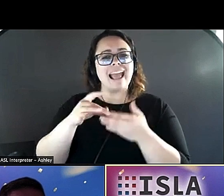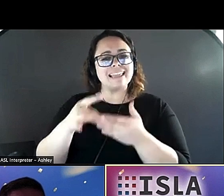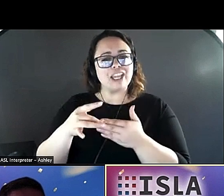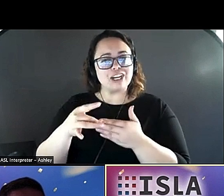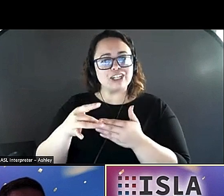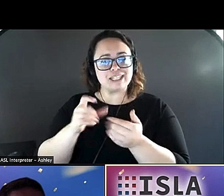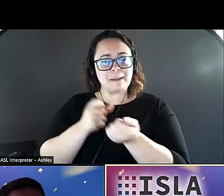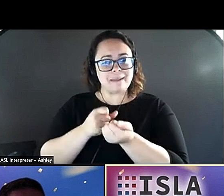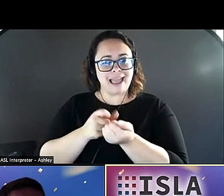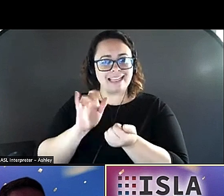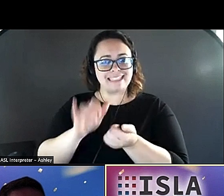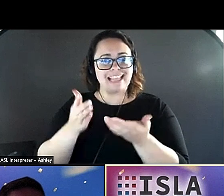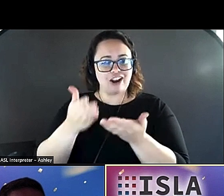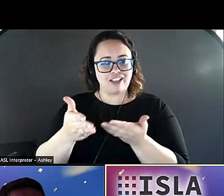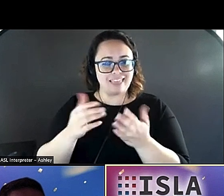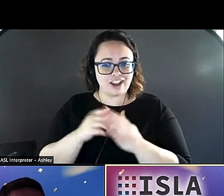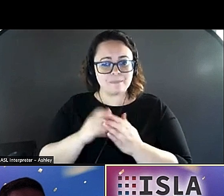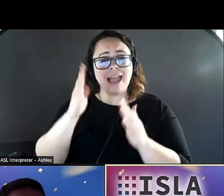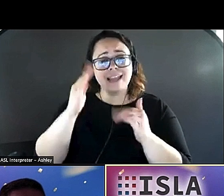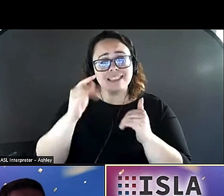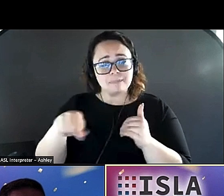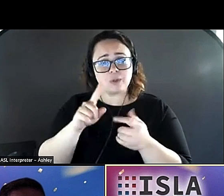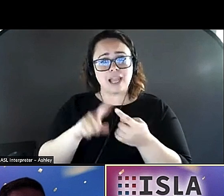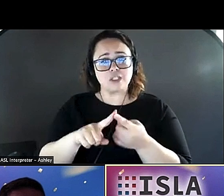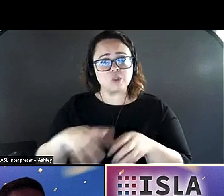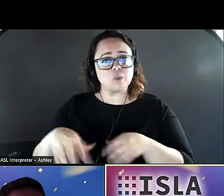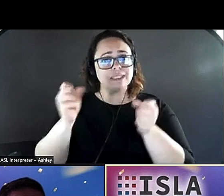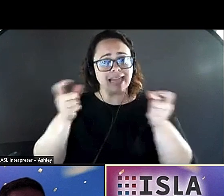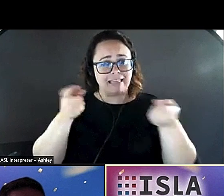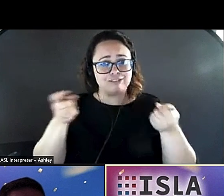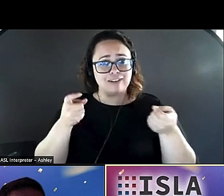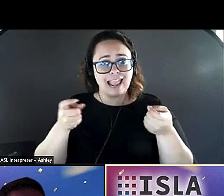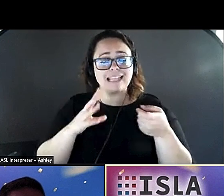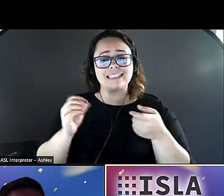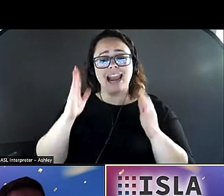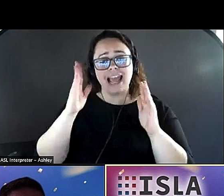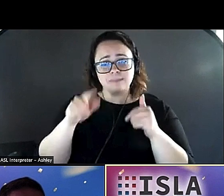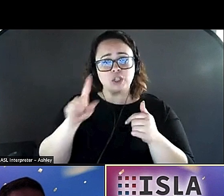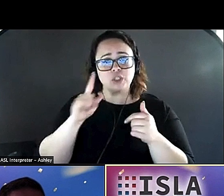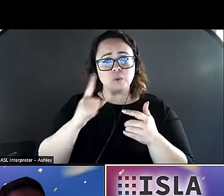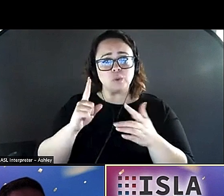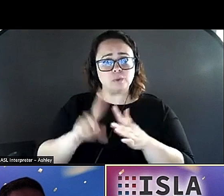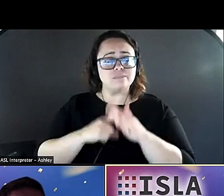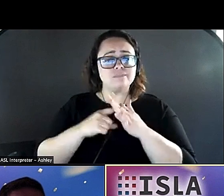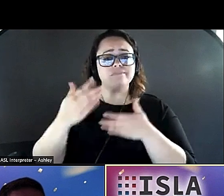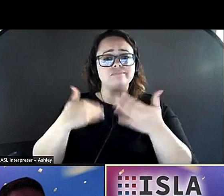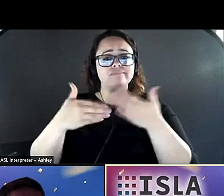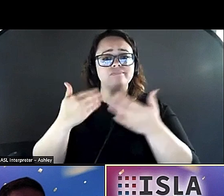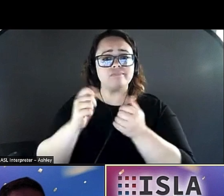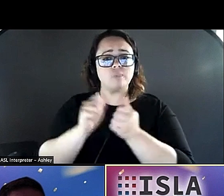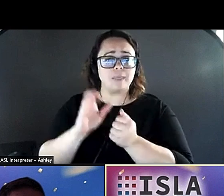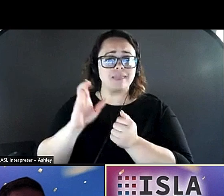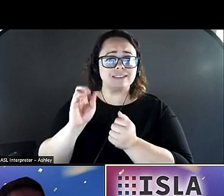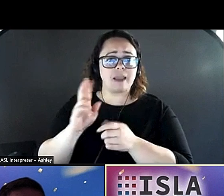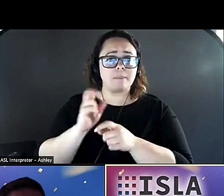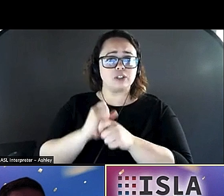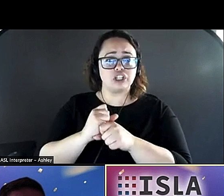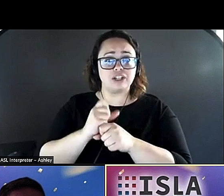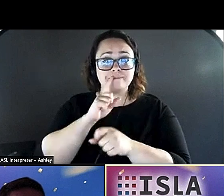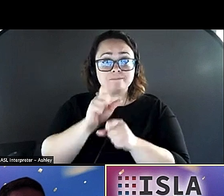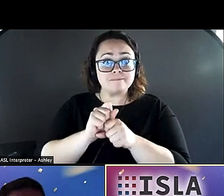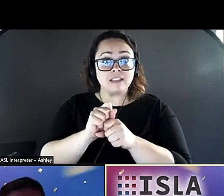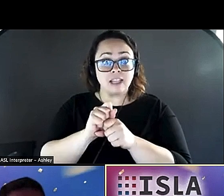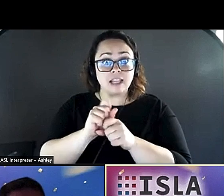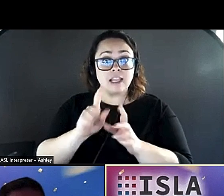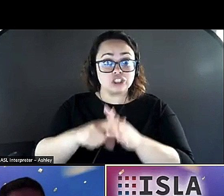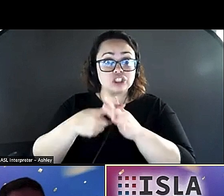that exist. I expect you guys to take the reins, and I expect you guys to be trailblazers in the cybersecurity landscape, literally